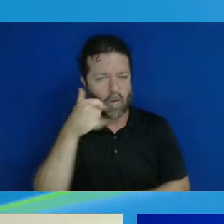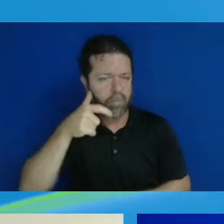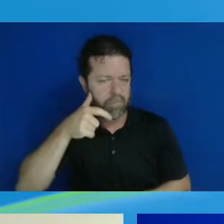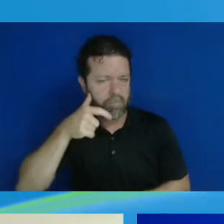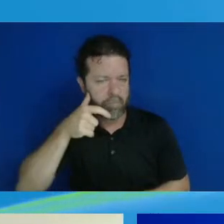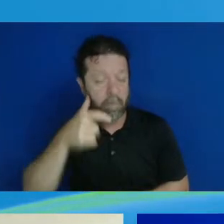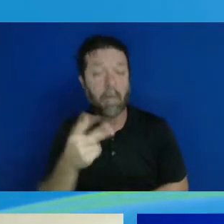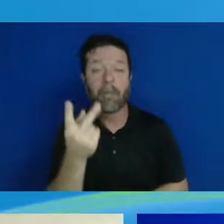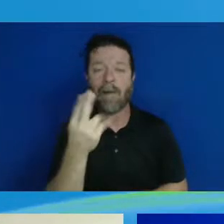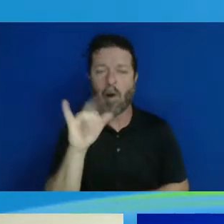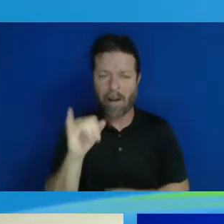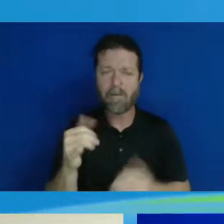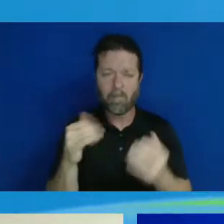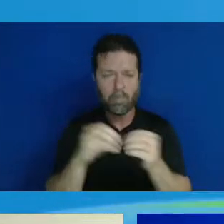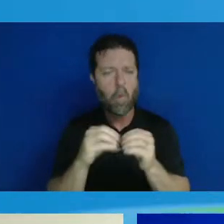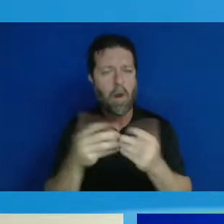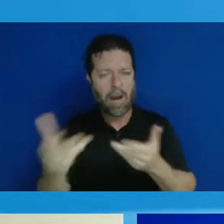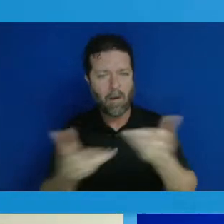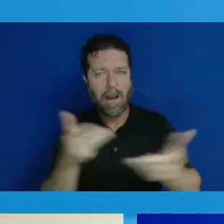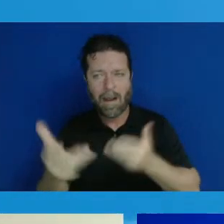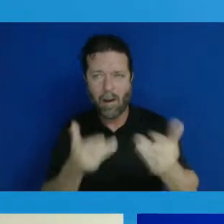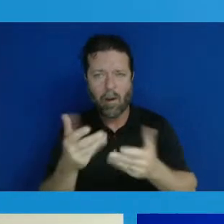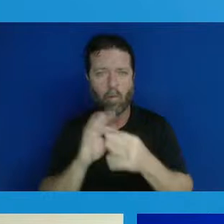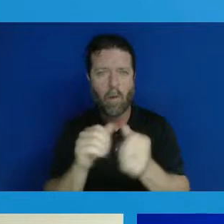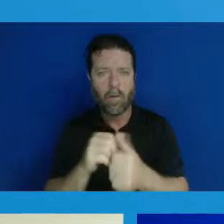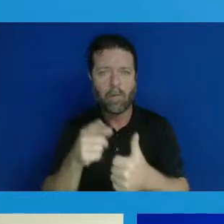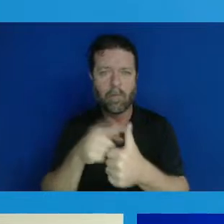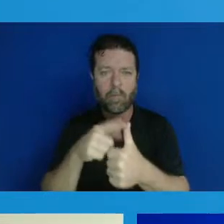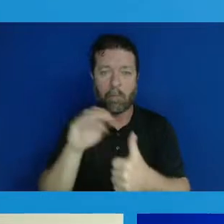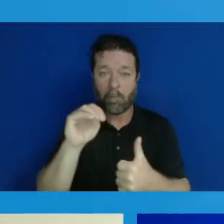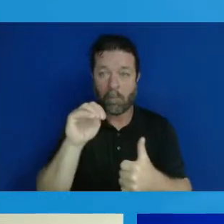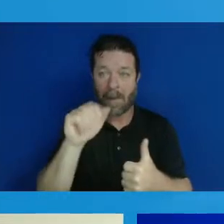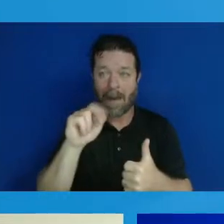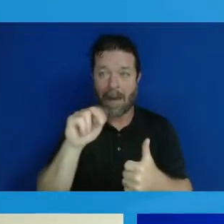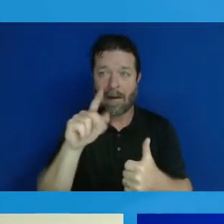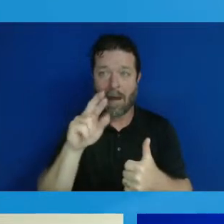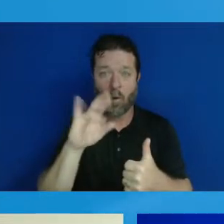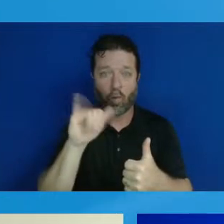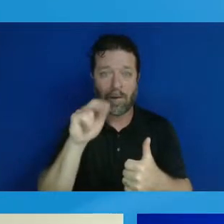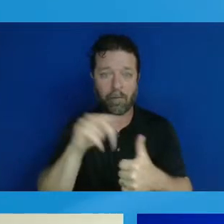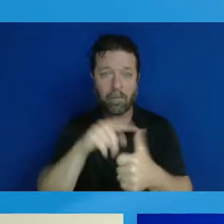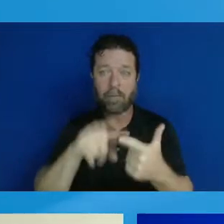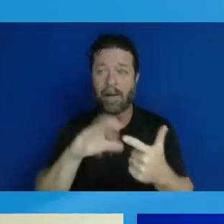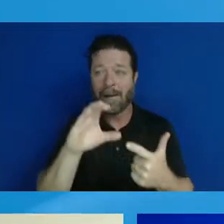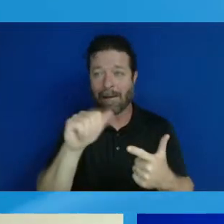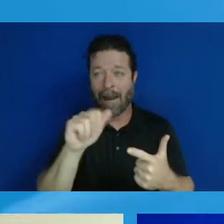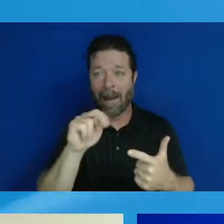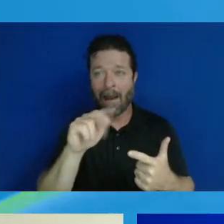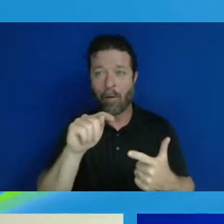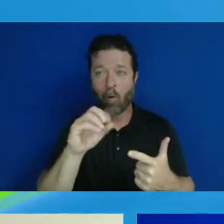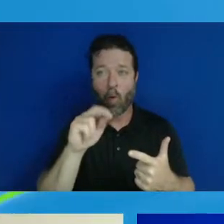are hiring for Mandarin, Cantonese, ASL always,